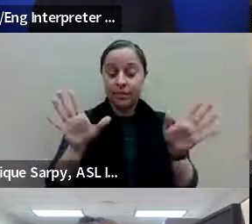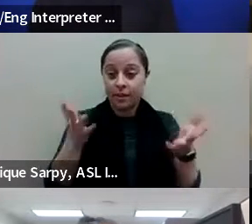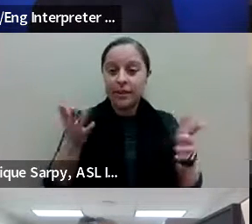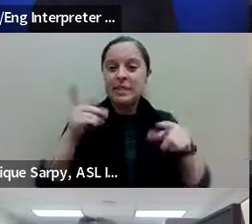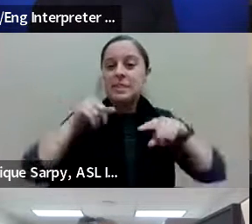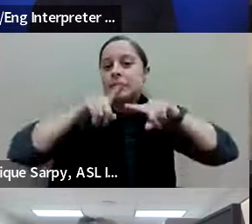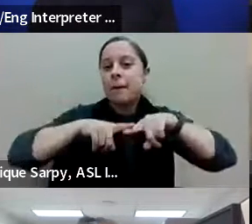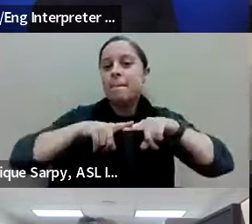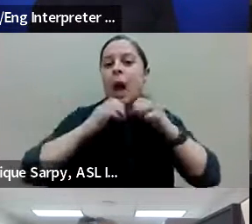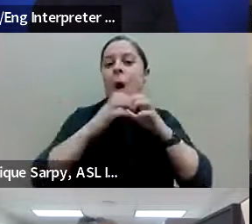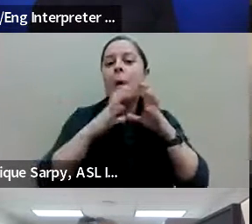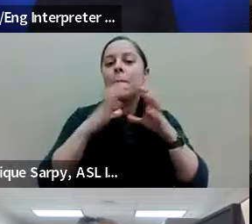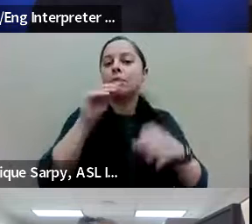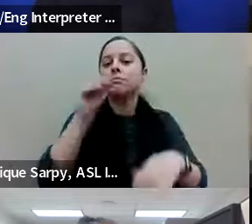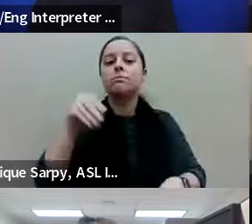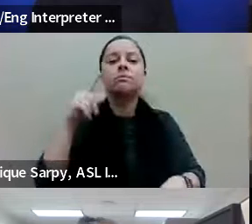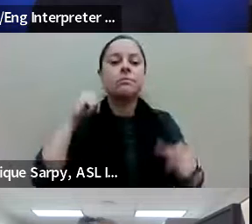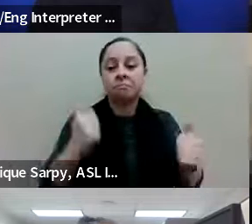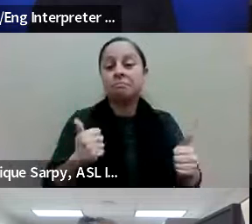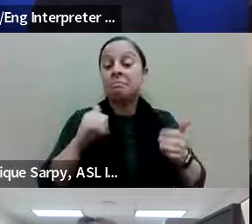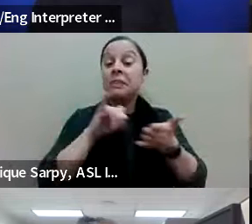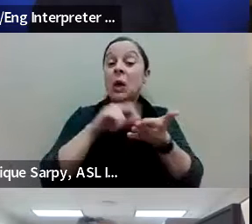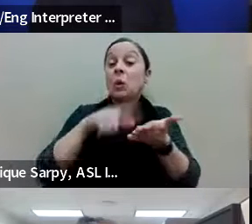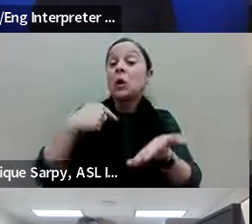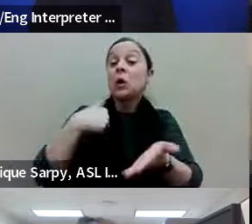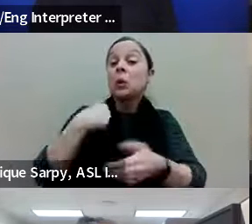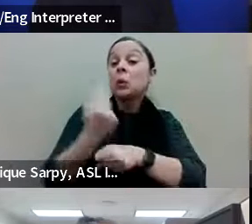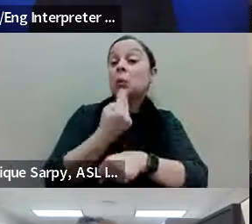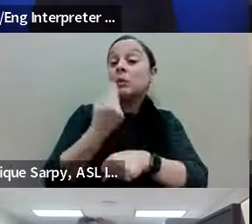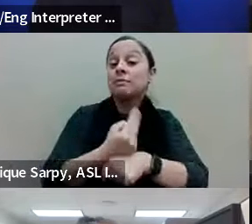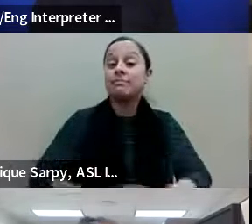the options that I use.